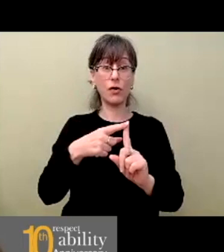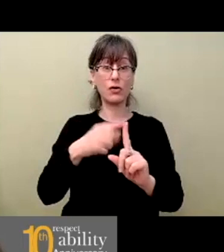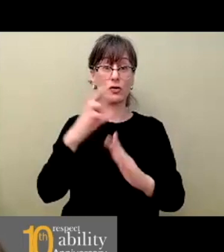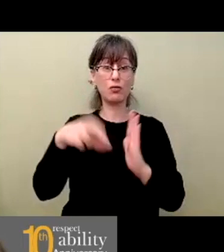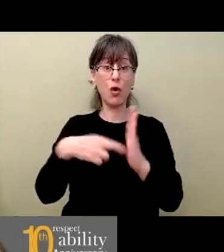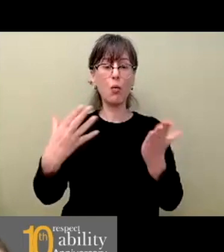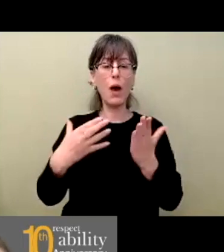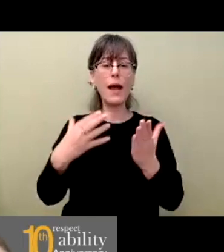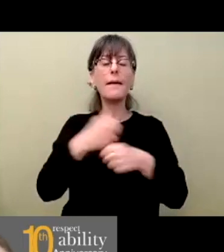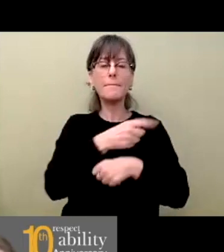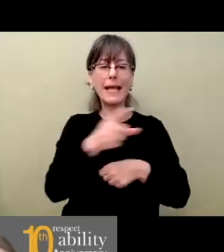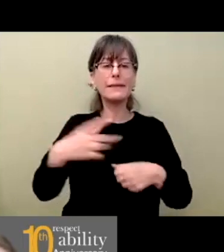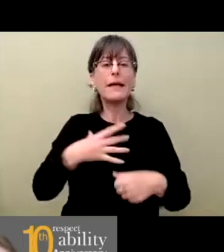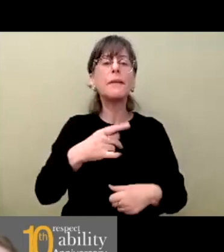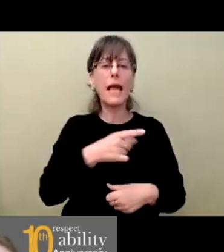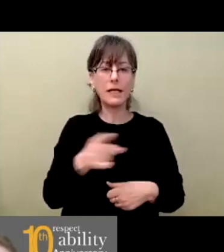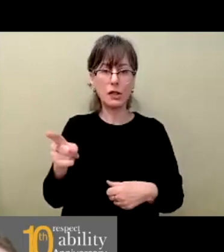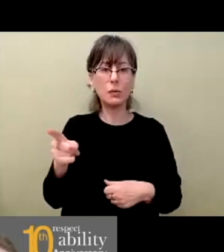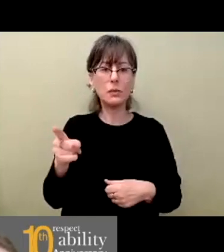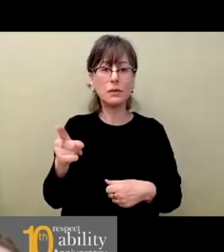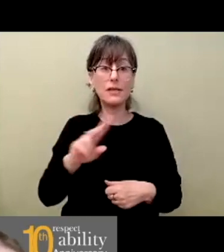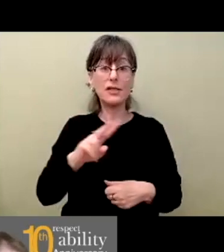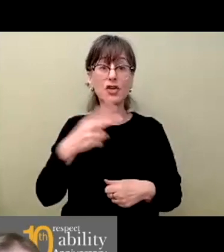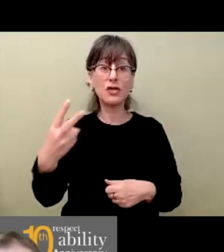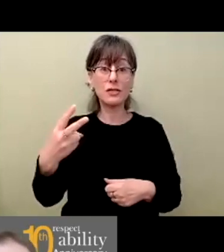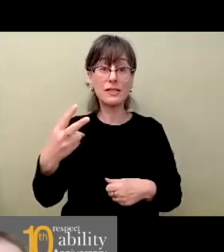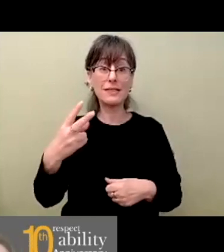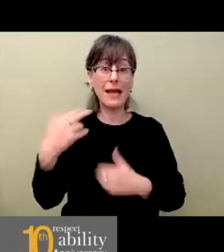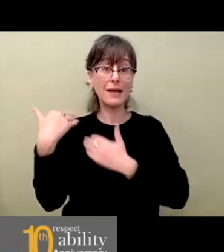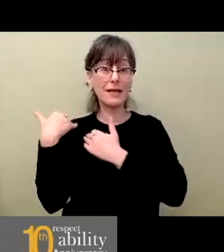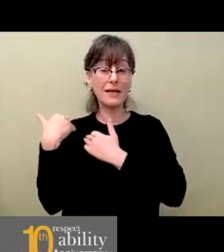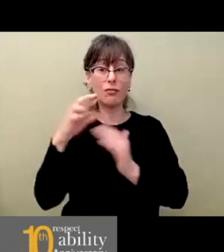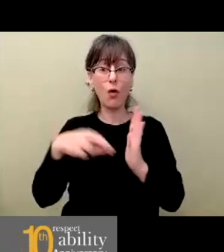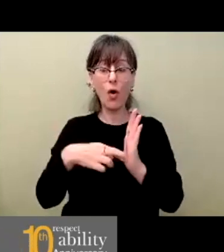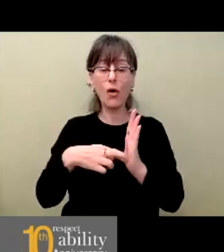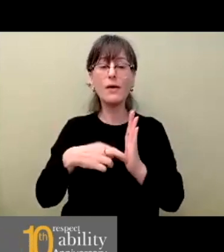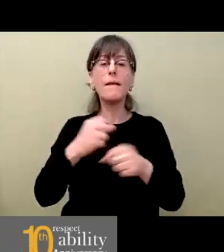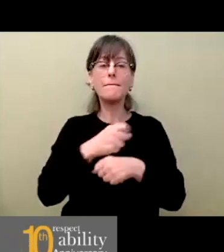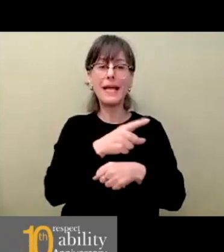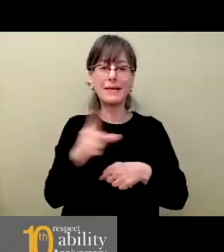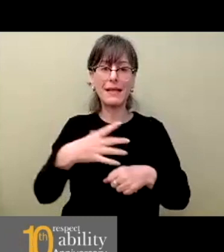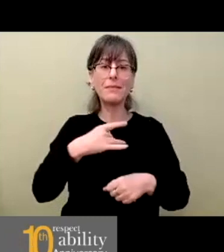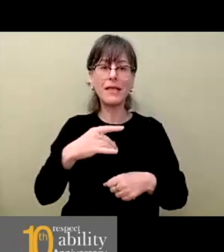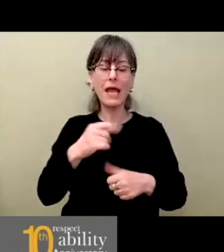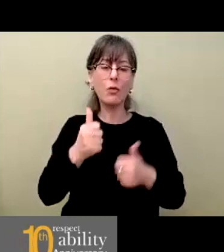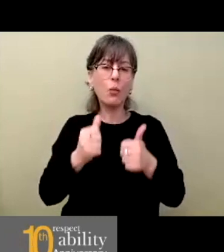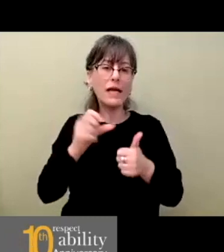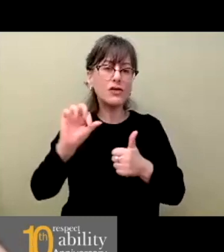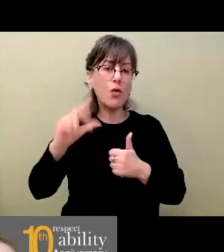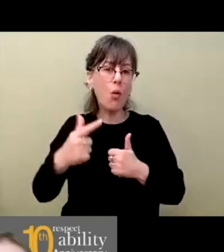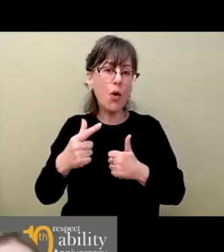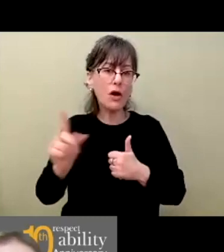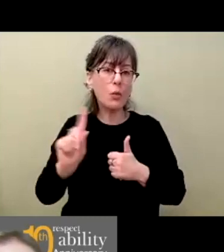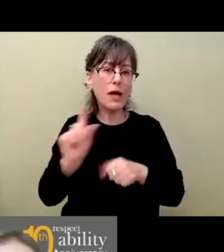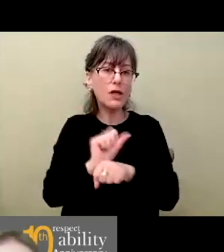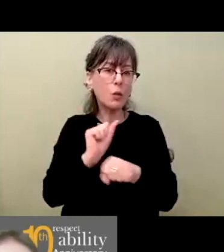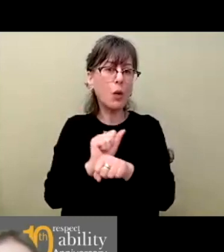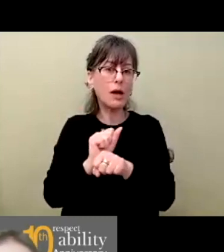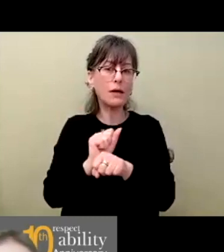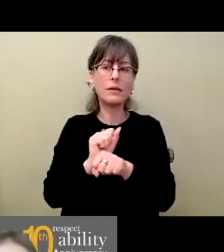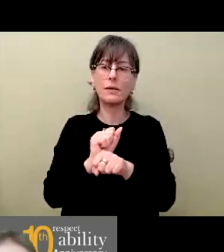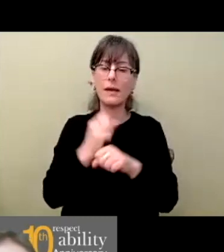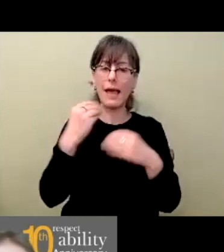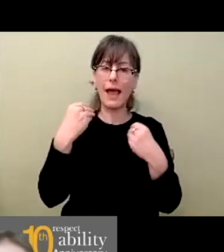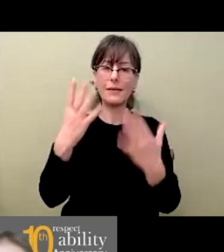make them like you. Your second job as a lobbyist is to make them like the organization you're working for. And then also tell them something about